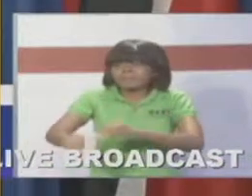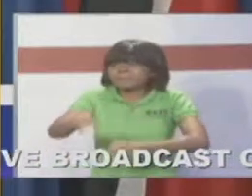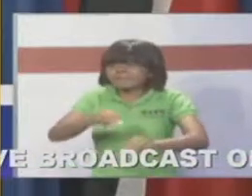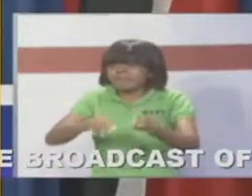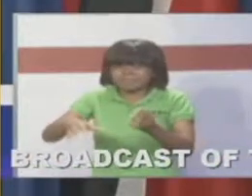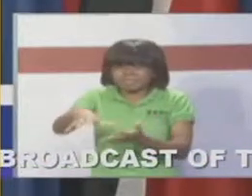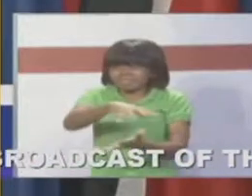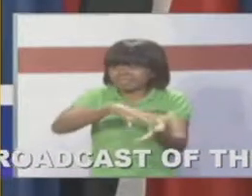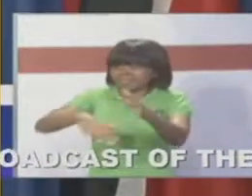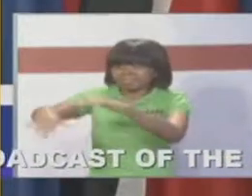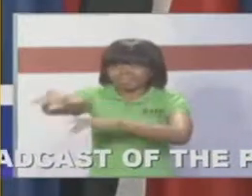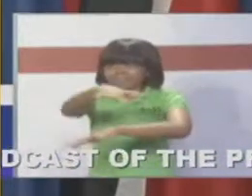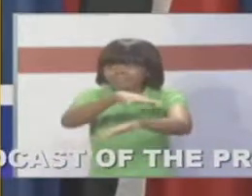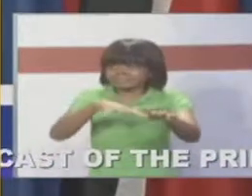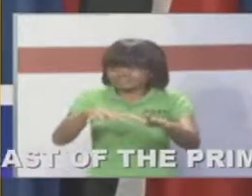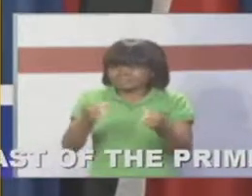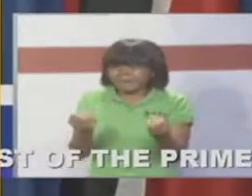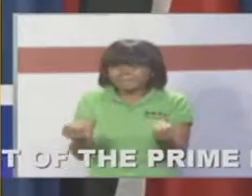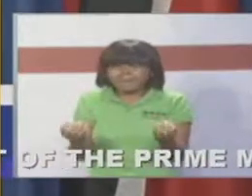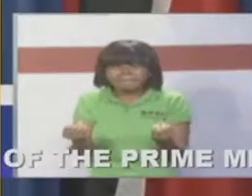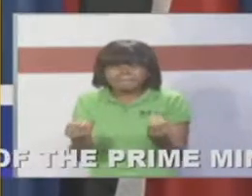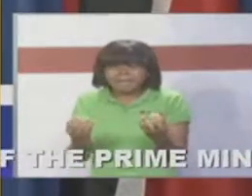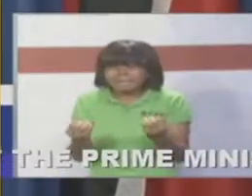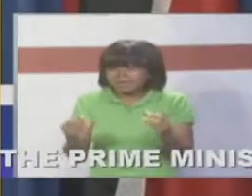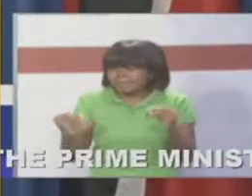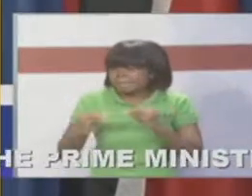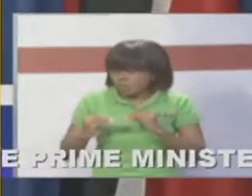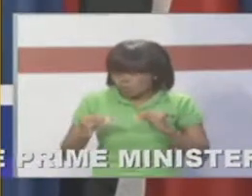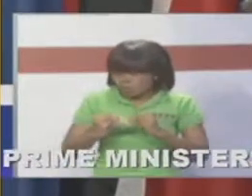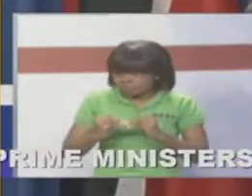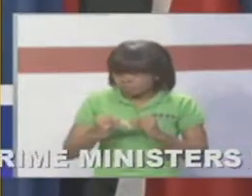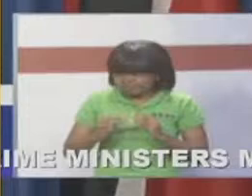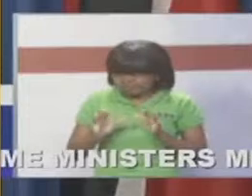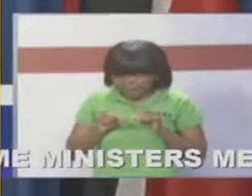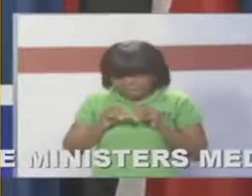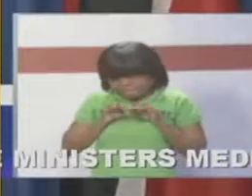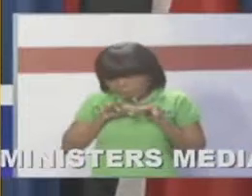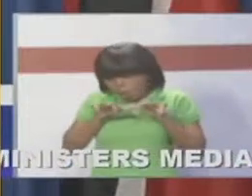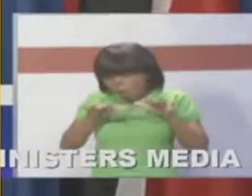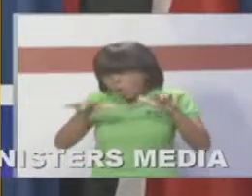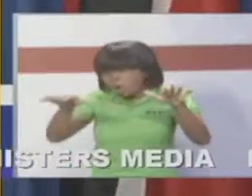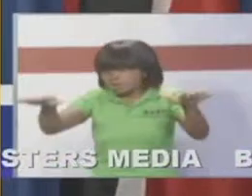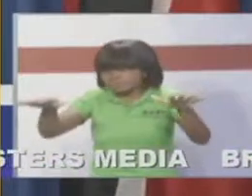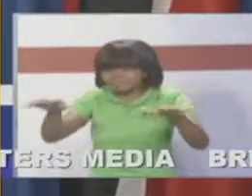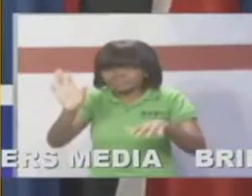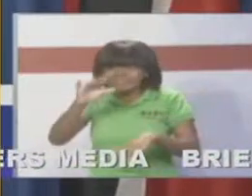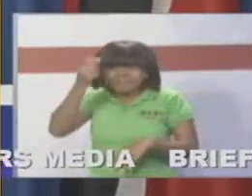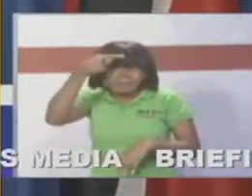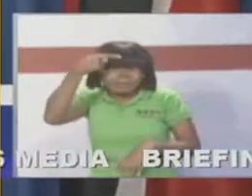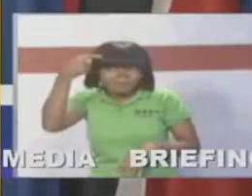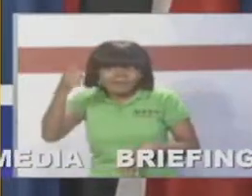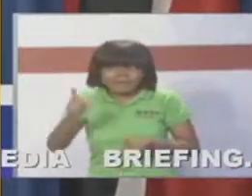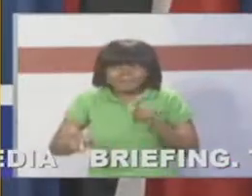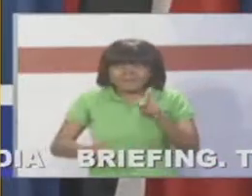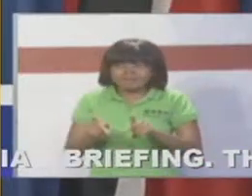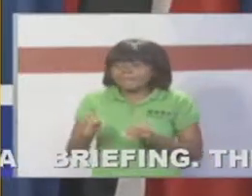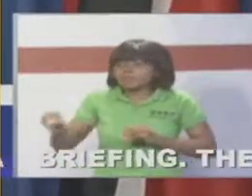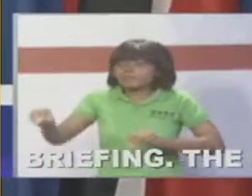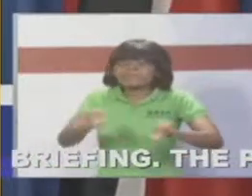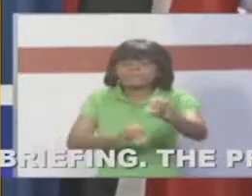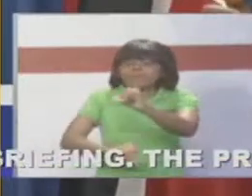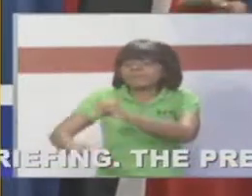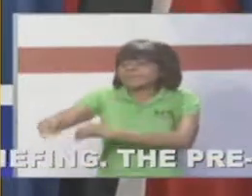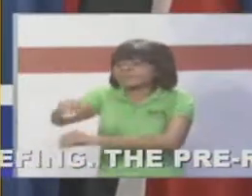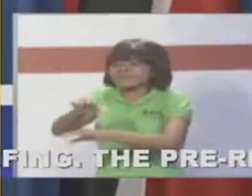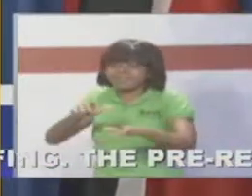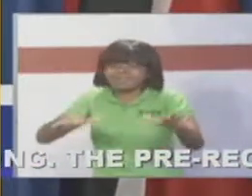is. Moving and mixing of people is what generated that. We anticipated that it could have gone like this, because